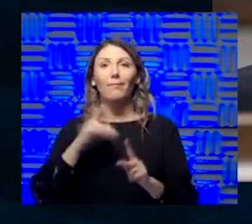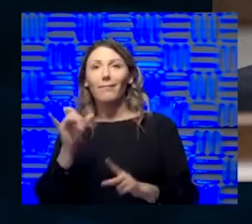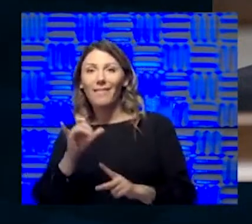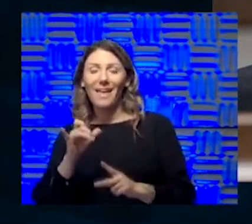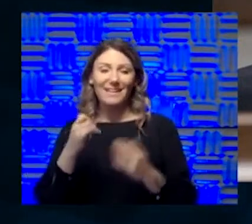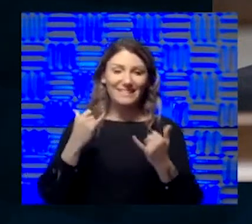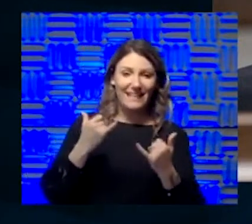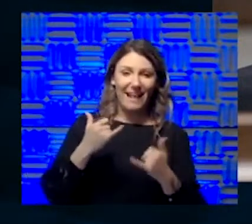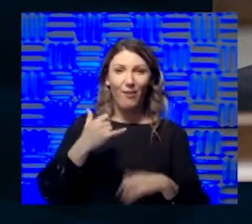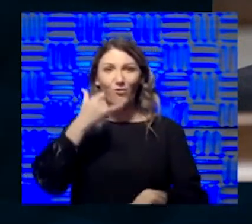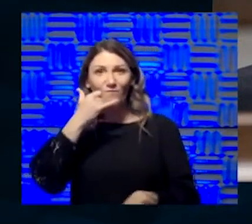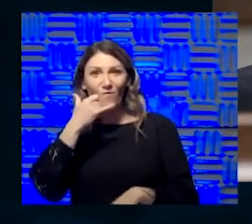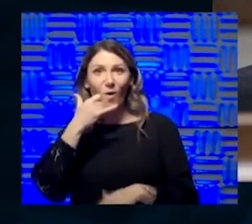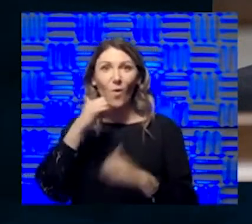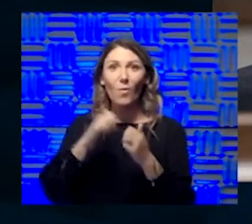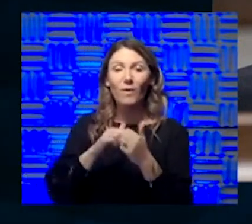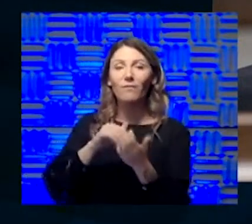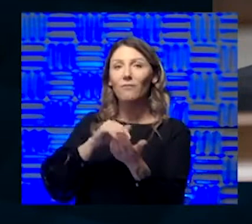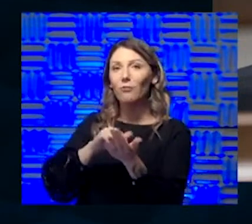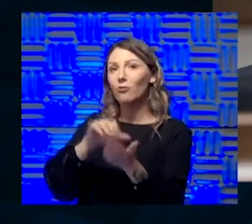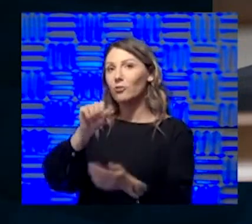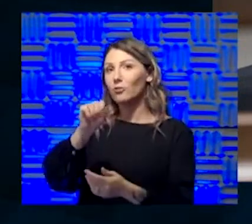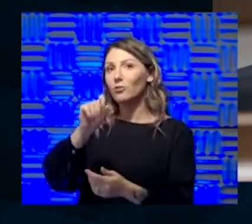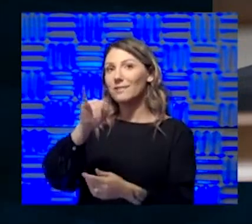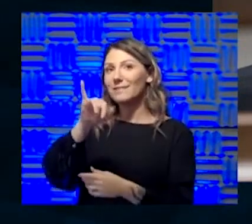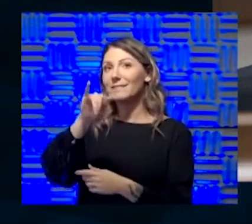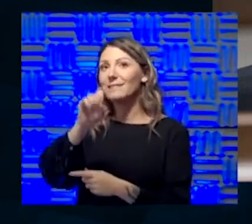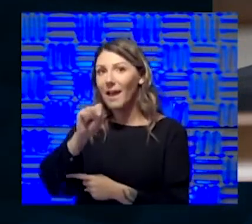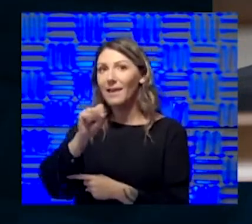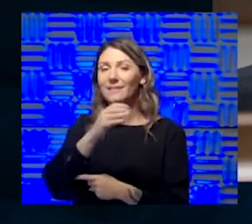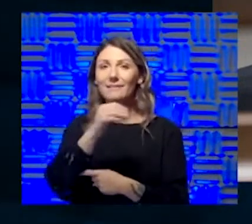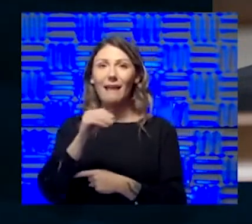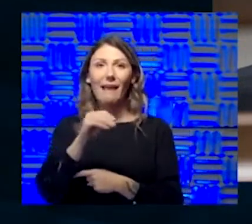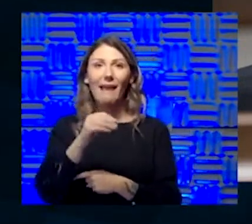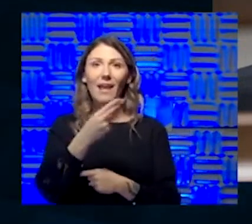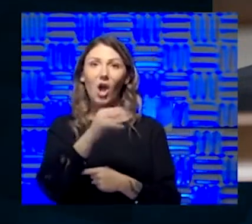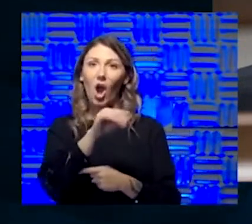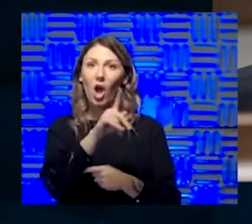Dr. Stites, so they can do the tremendous work, they and their colleagues, that are